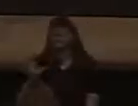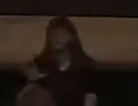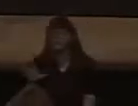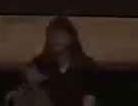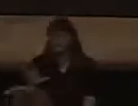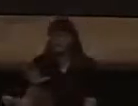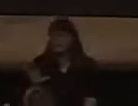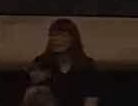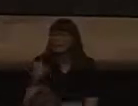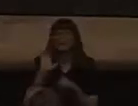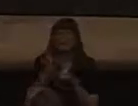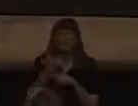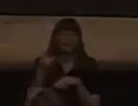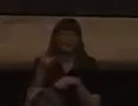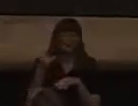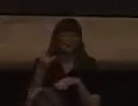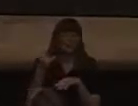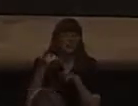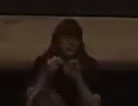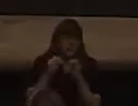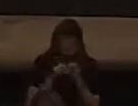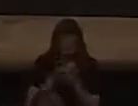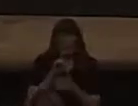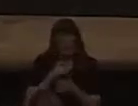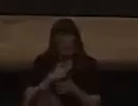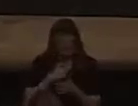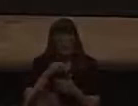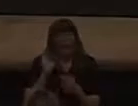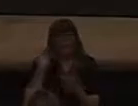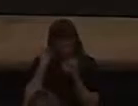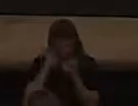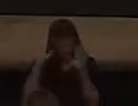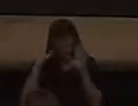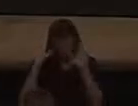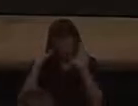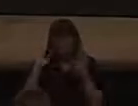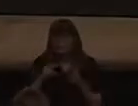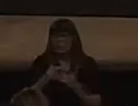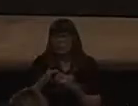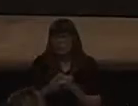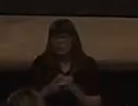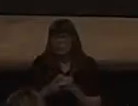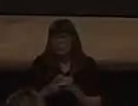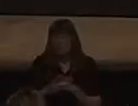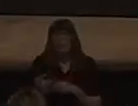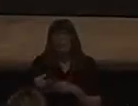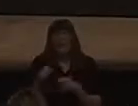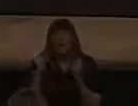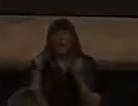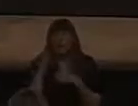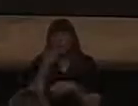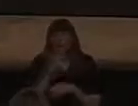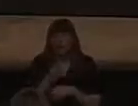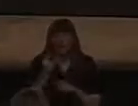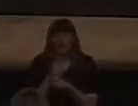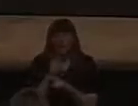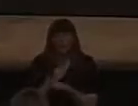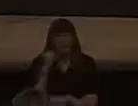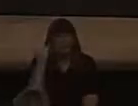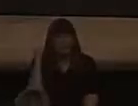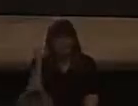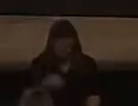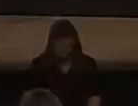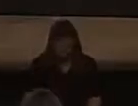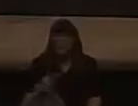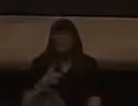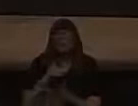or cultural organizations that have really exceptional programs, and a lot of just little practical ideas. We asked people